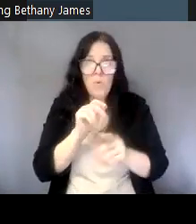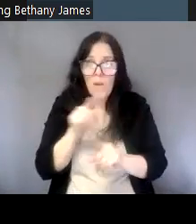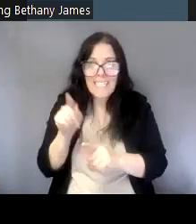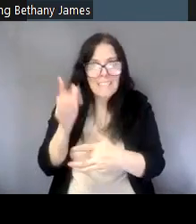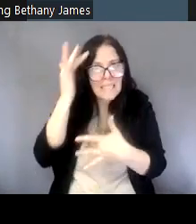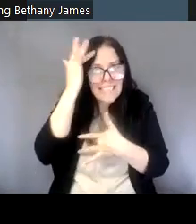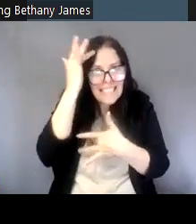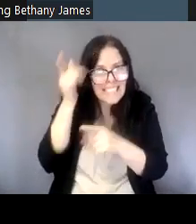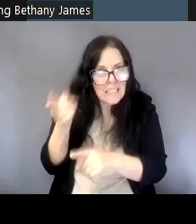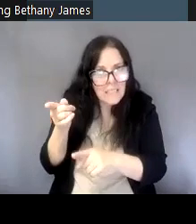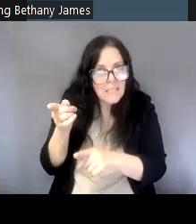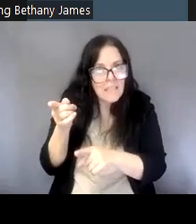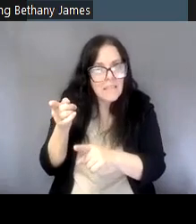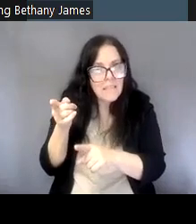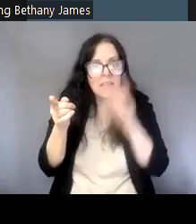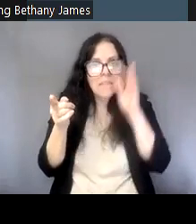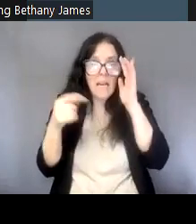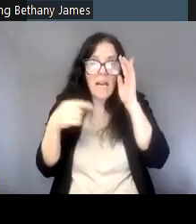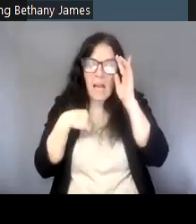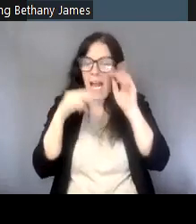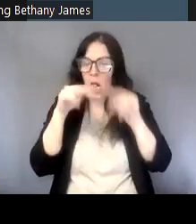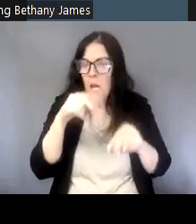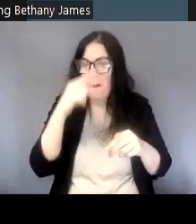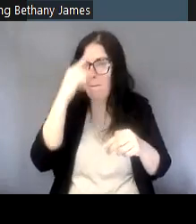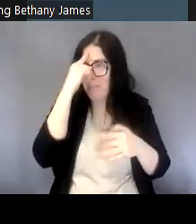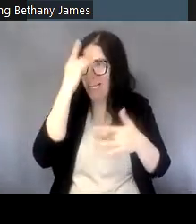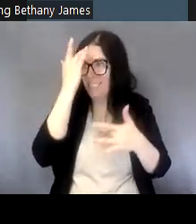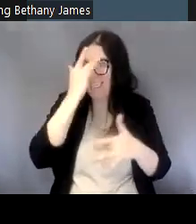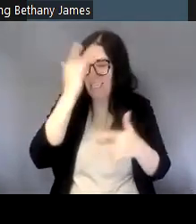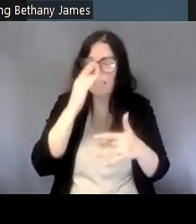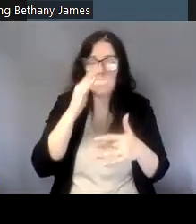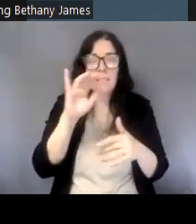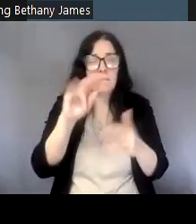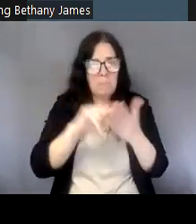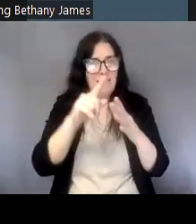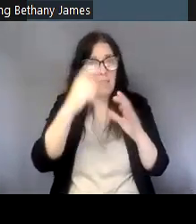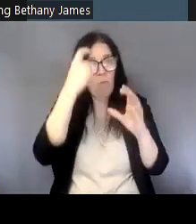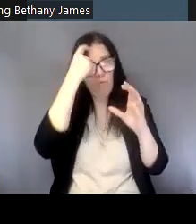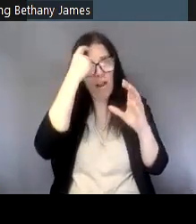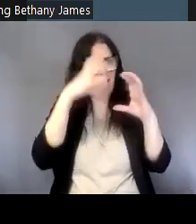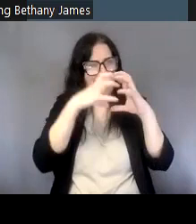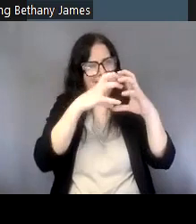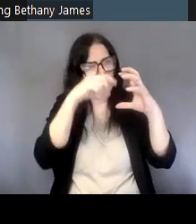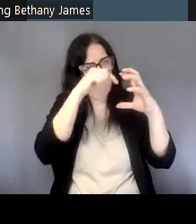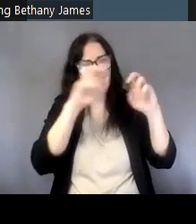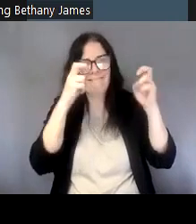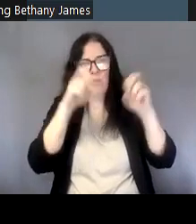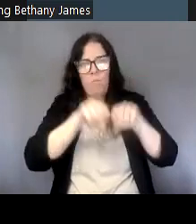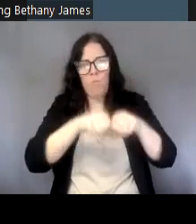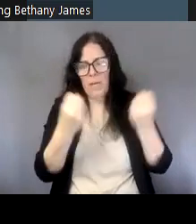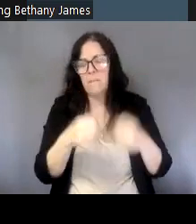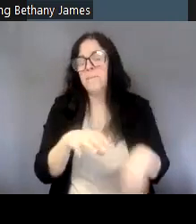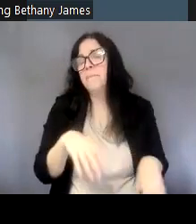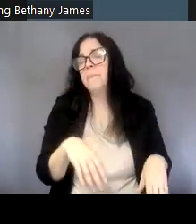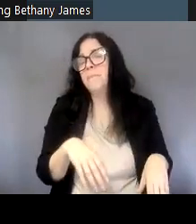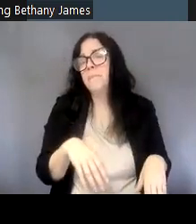when I look at mental illness, I'm looking at it as a broken brain, right? So it's like telling a person